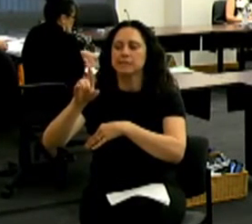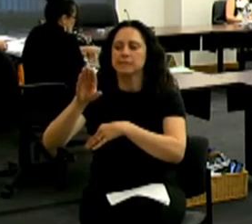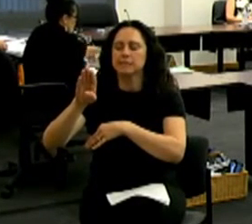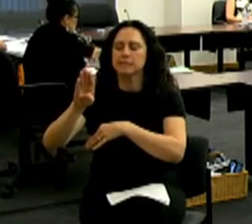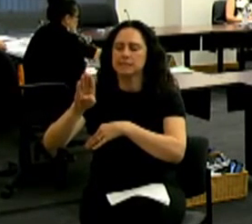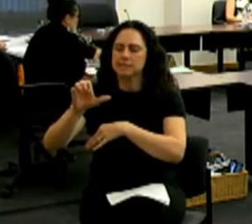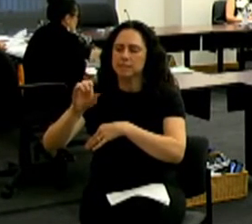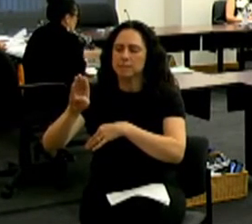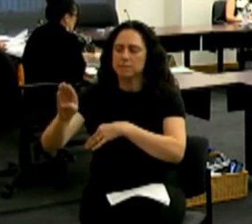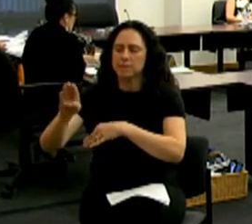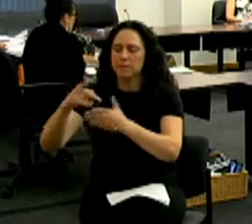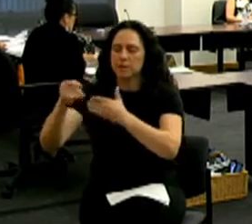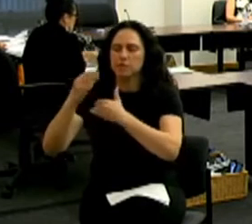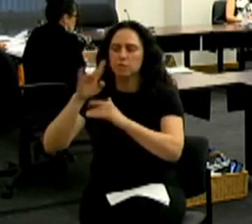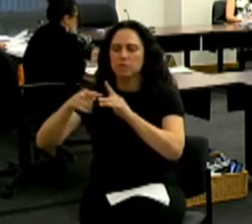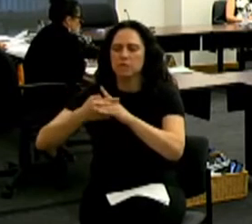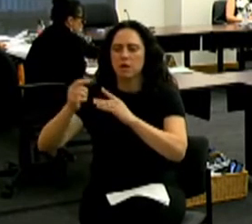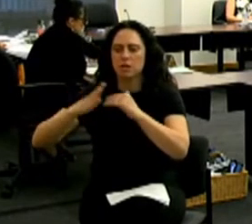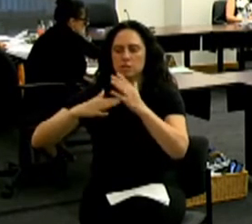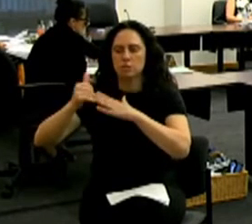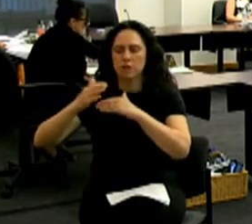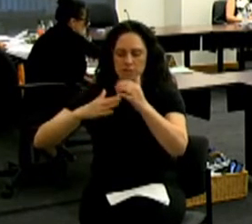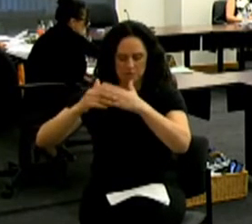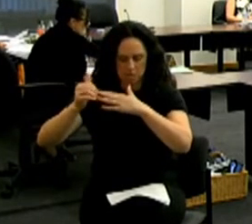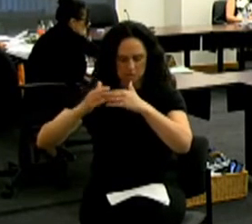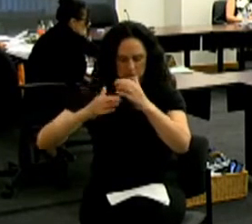be starting construction.